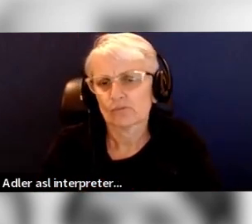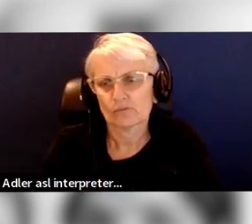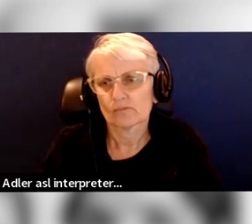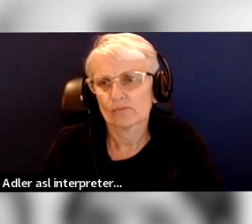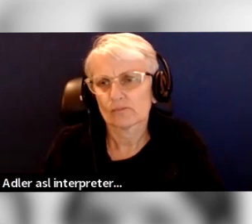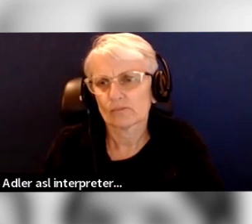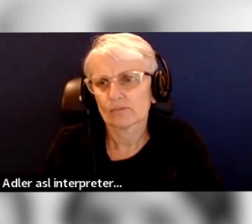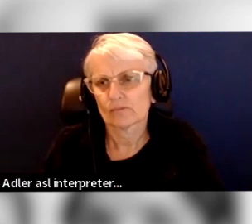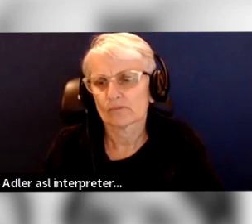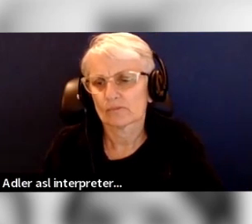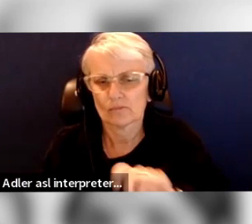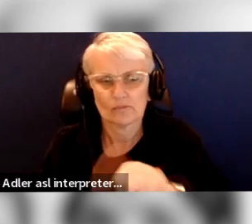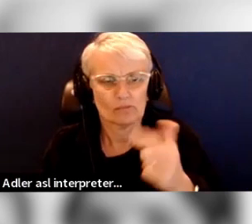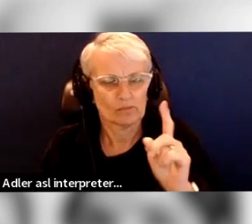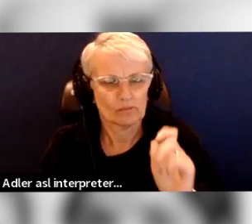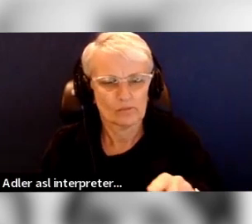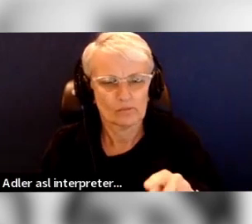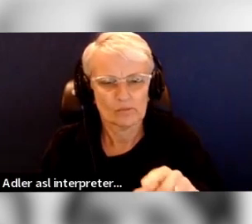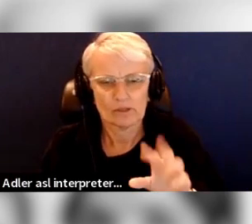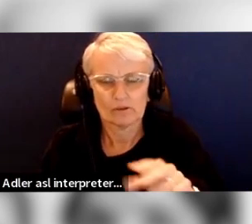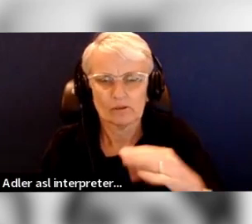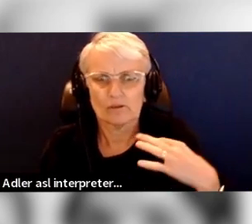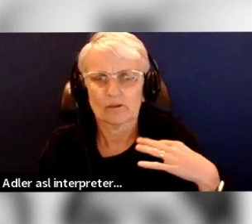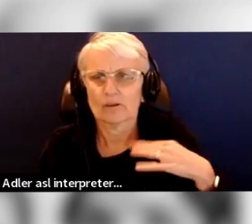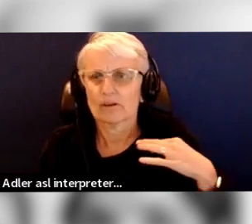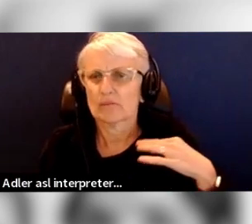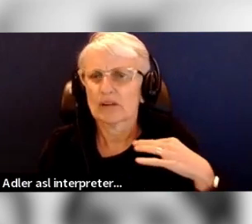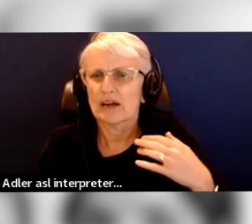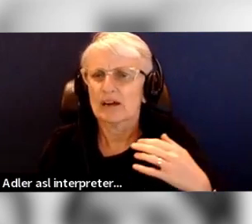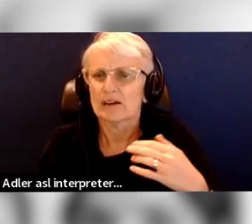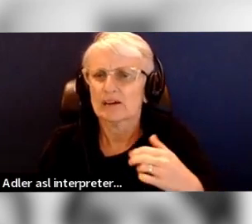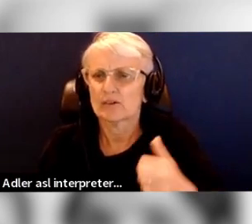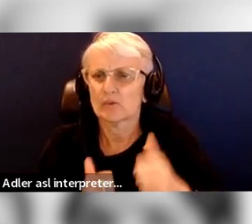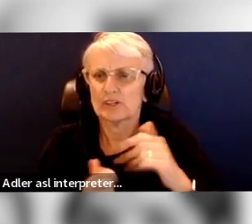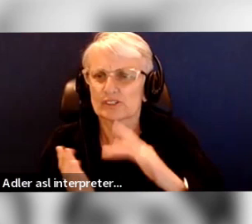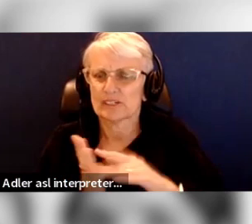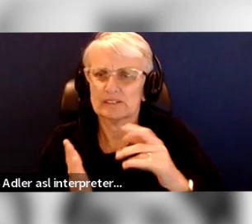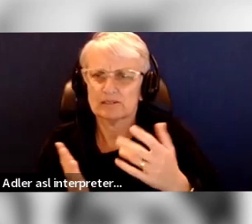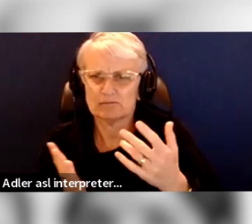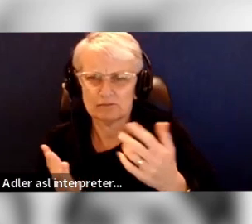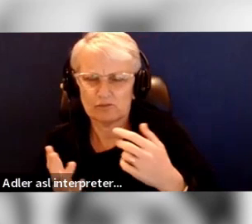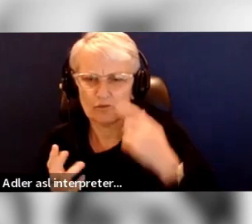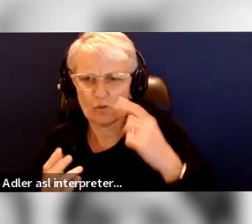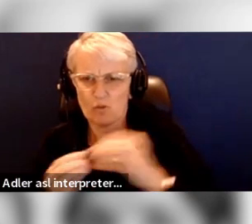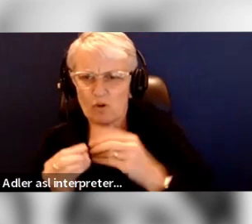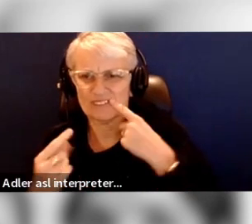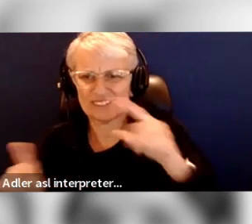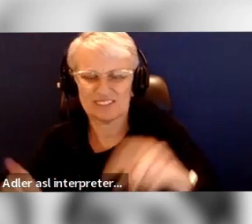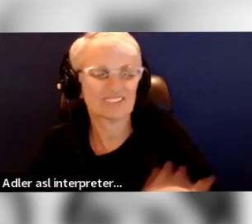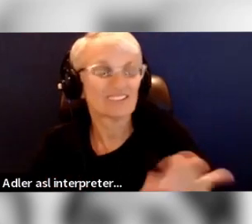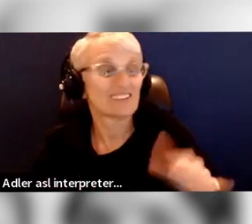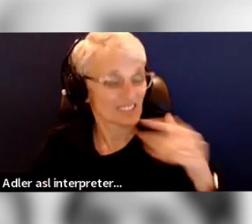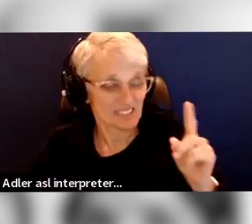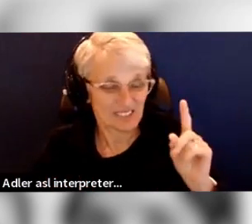Another question here in the chat asking, applying from which center has more of a chance of success? That's a good